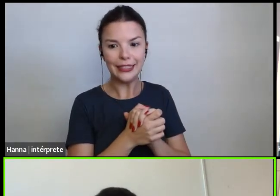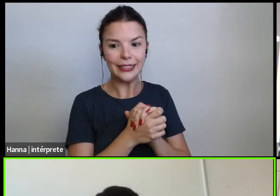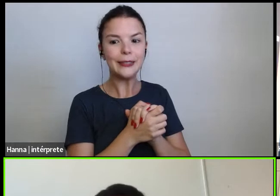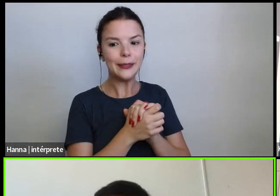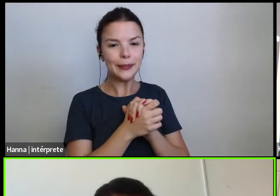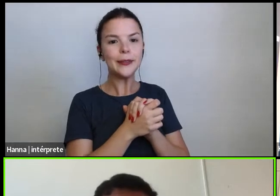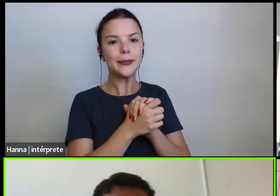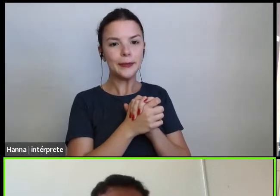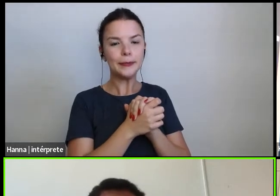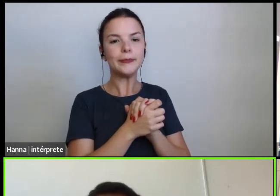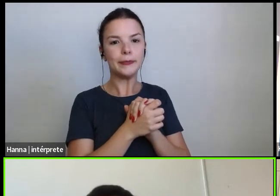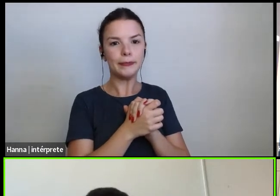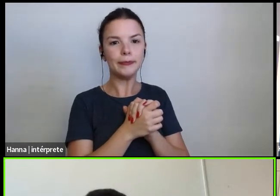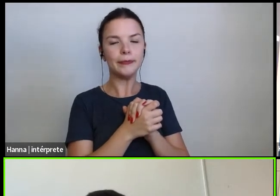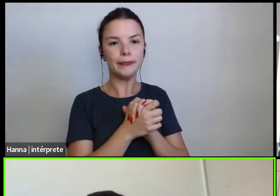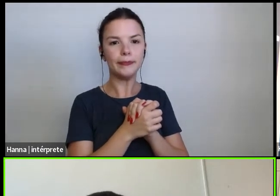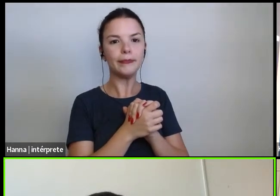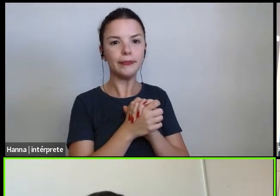I bet